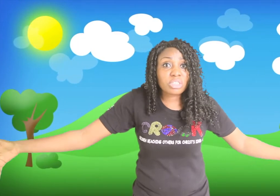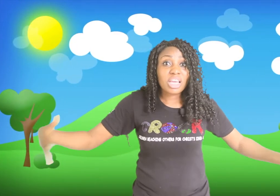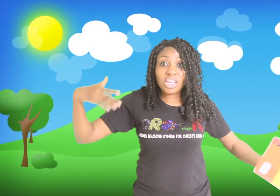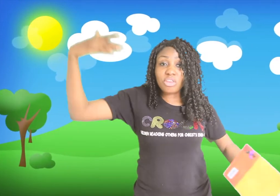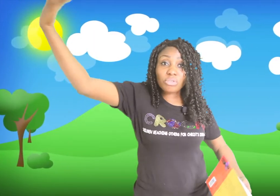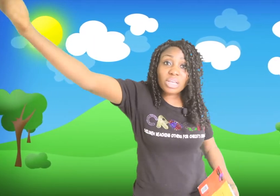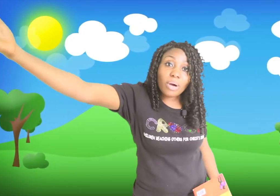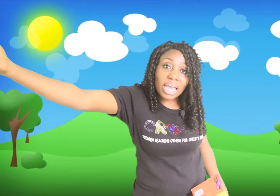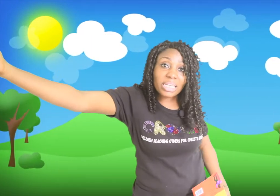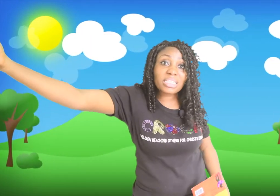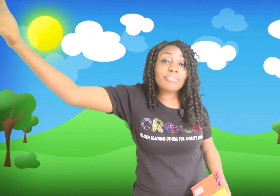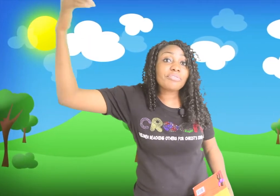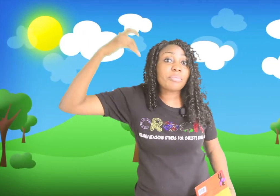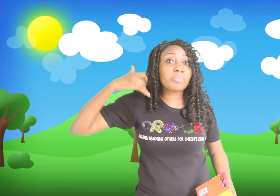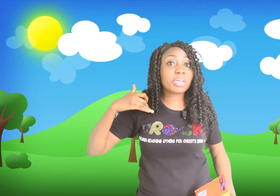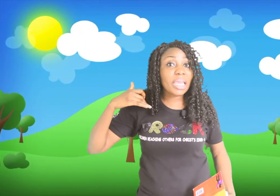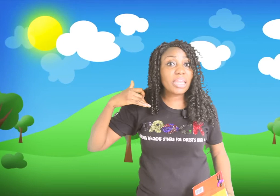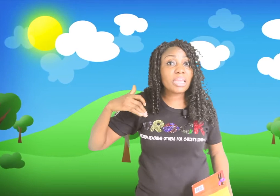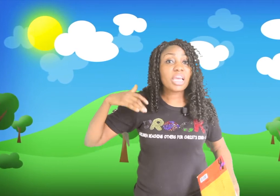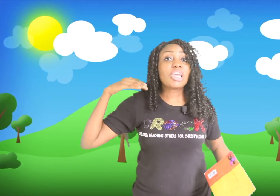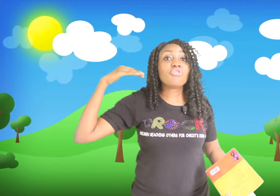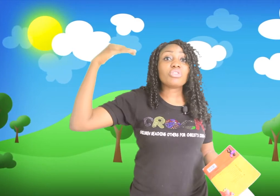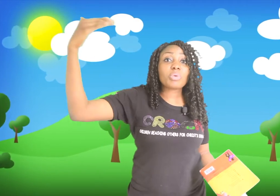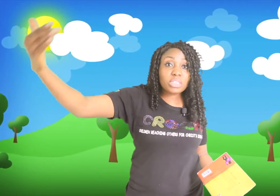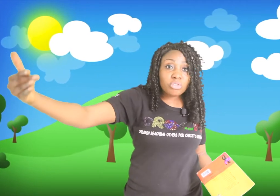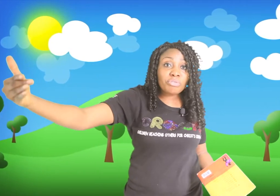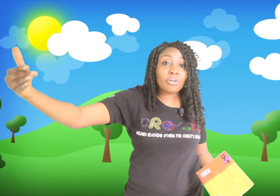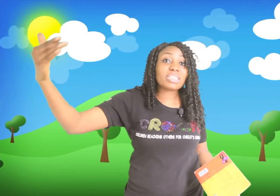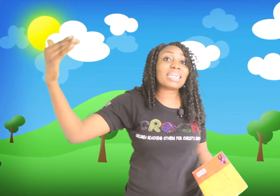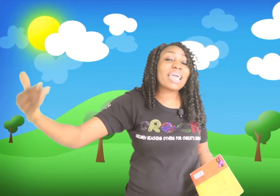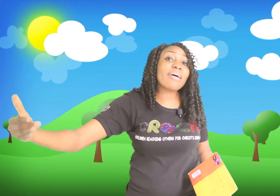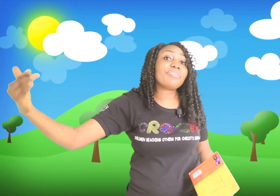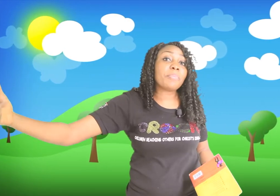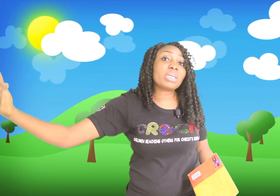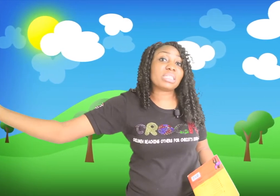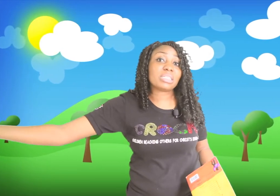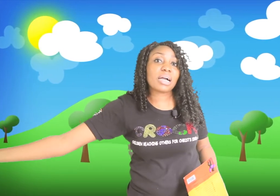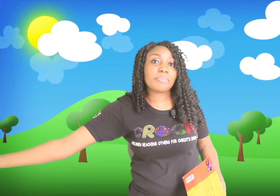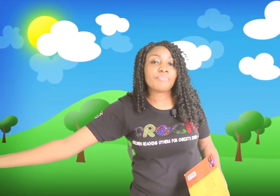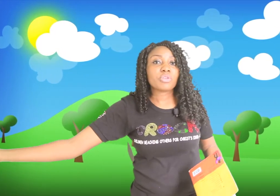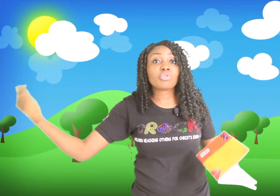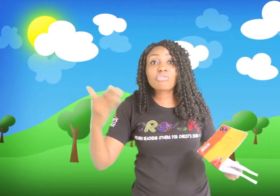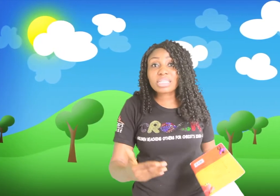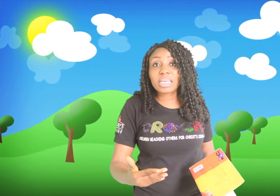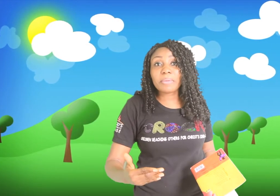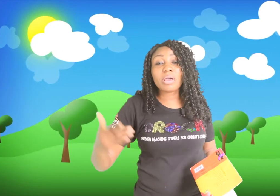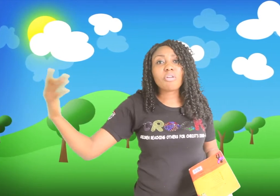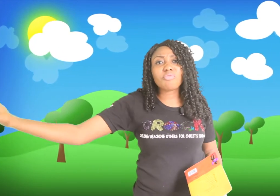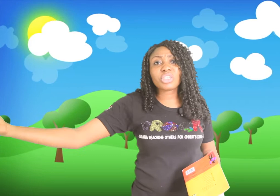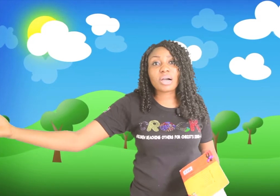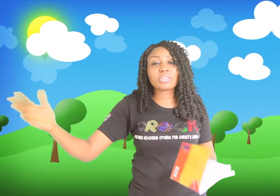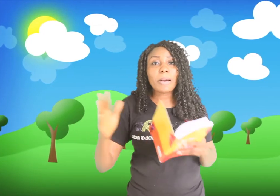created us. He knows our ending even from the beginning. He knows what is good for us at every point in time. So trust